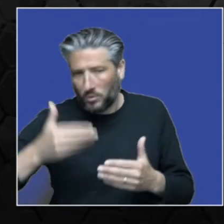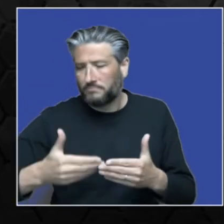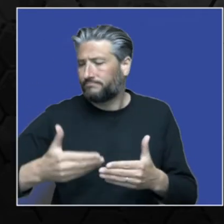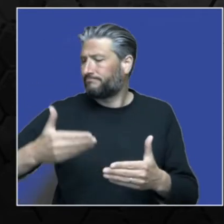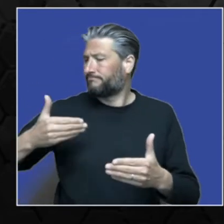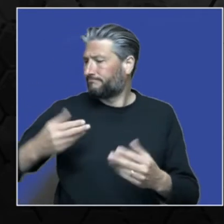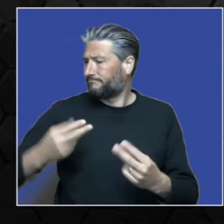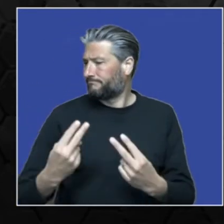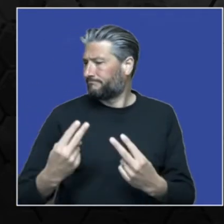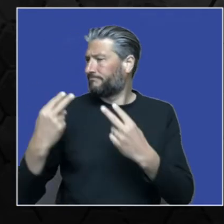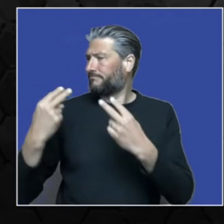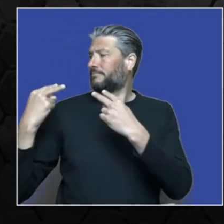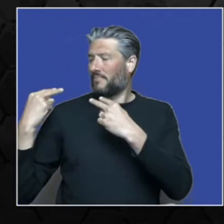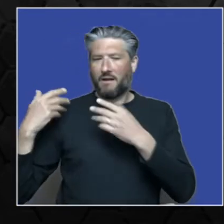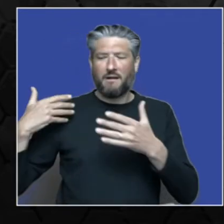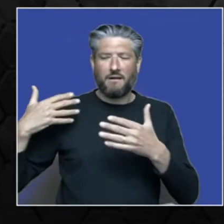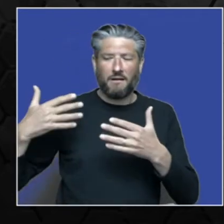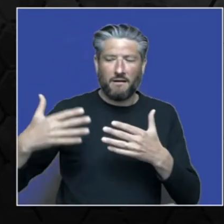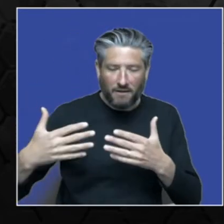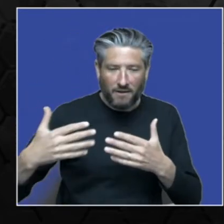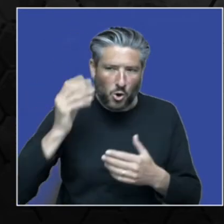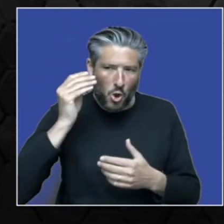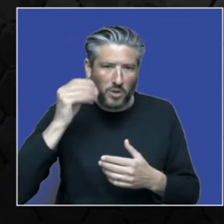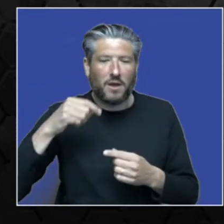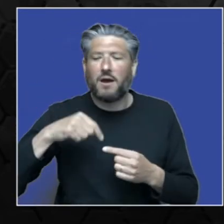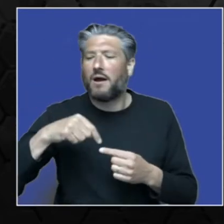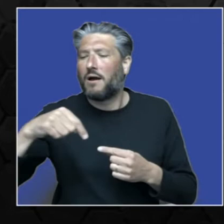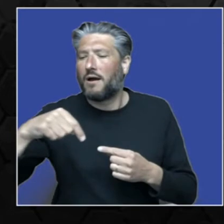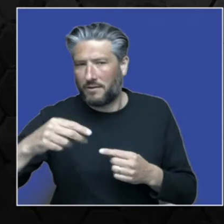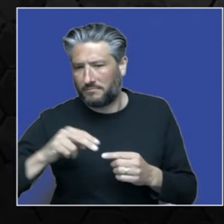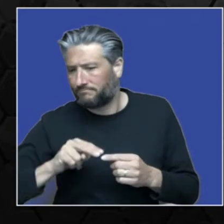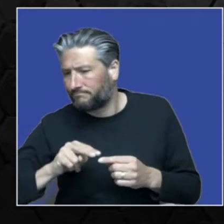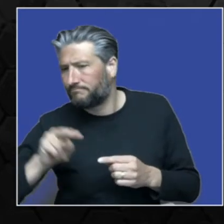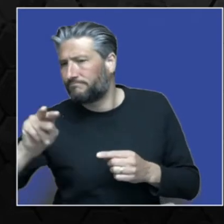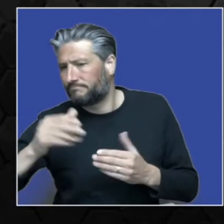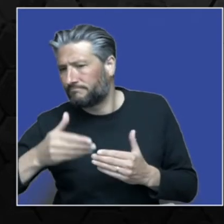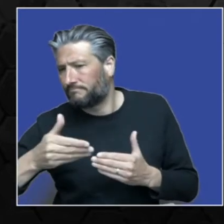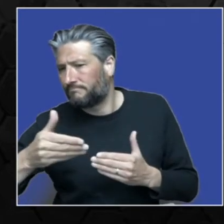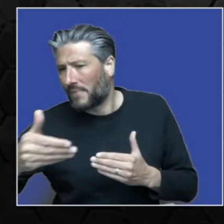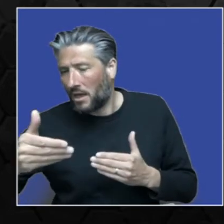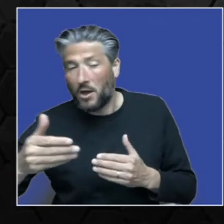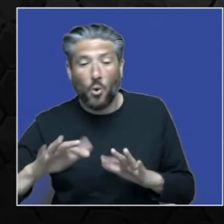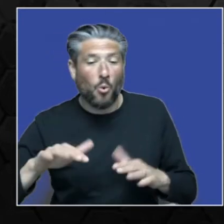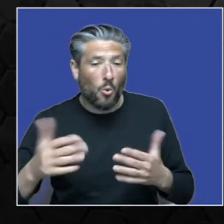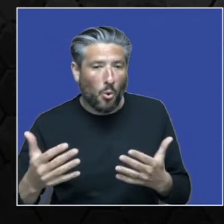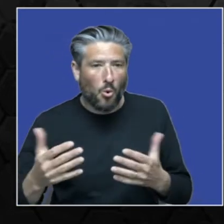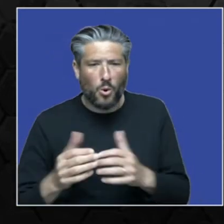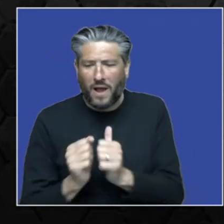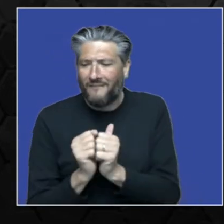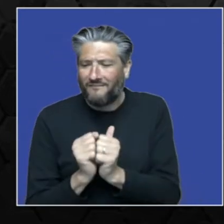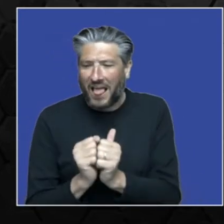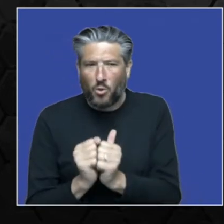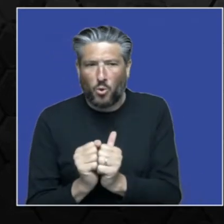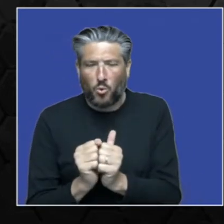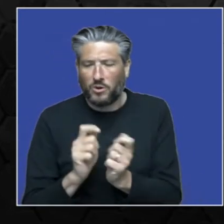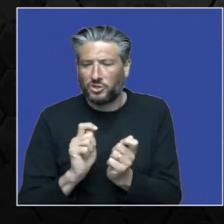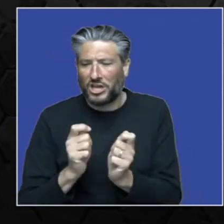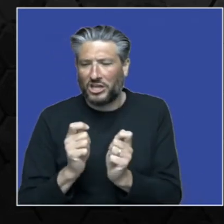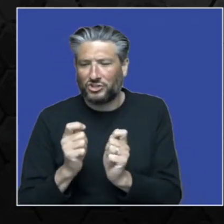time. Time series algorithm, so how a given value changes over time. This covers